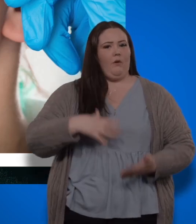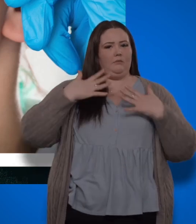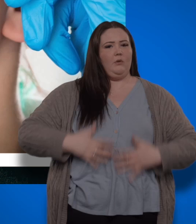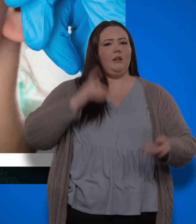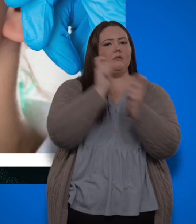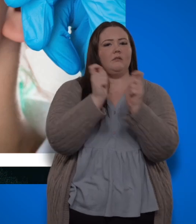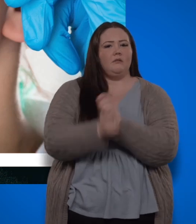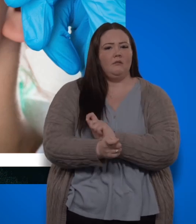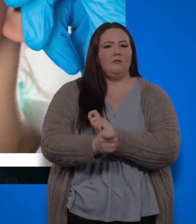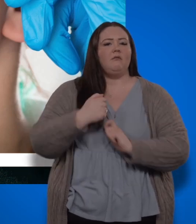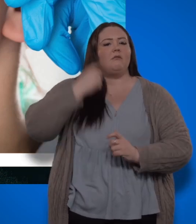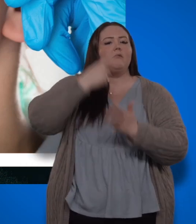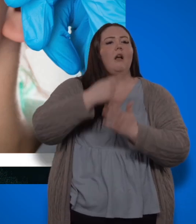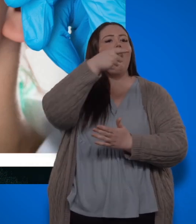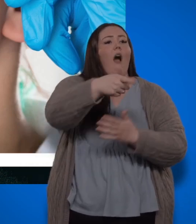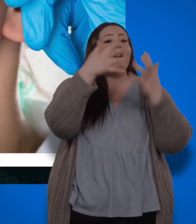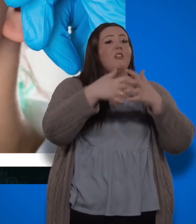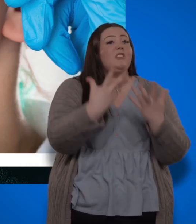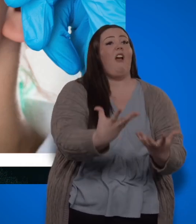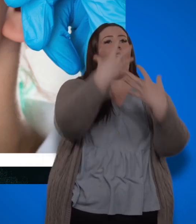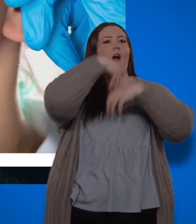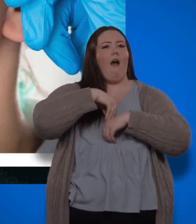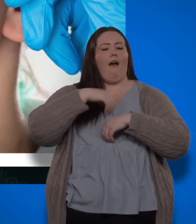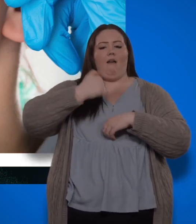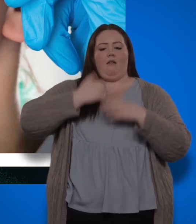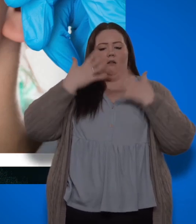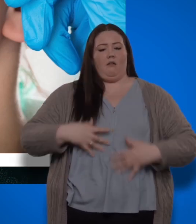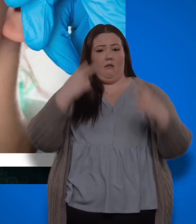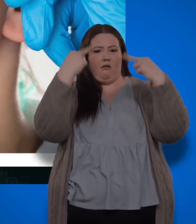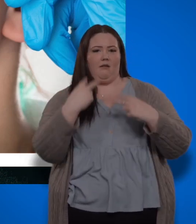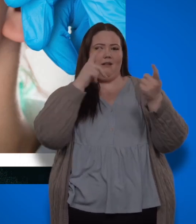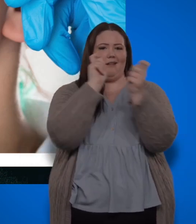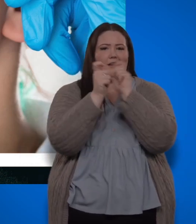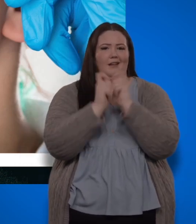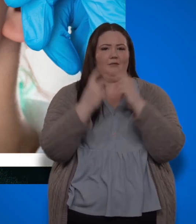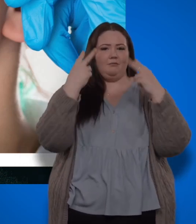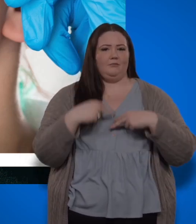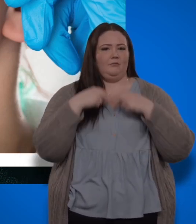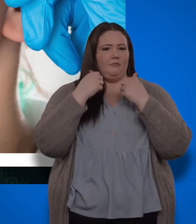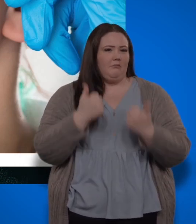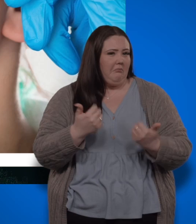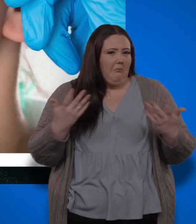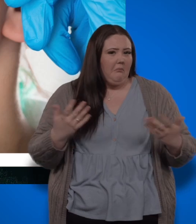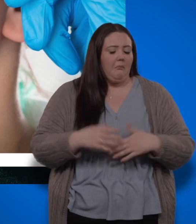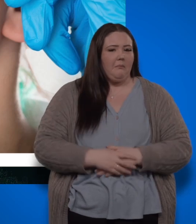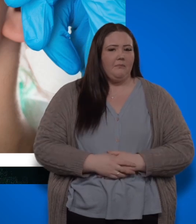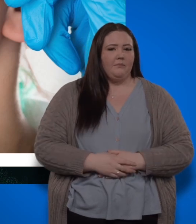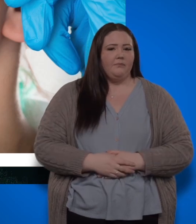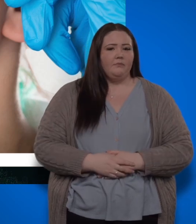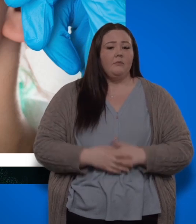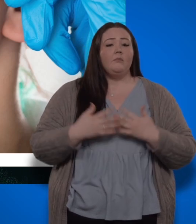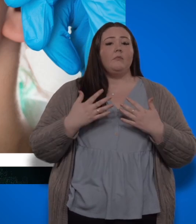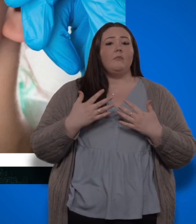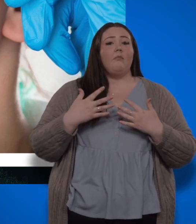my appearance and the structure of my body. And cosmetic surgery is showing a dramatic rise across the